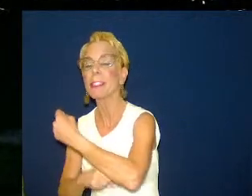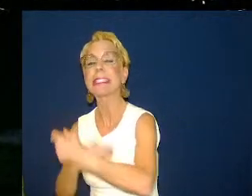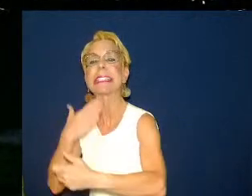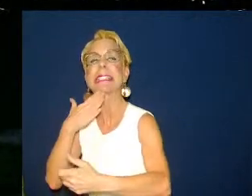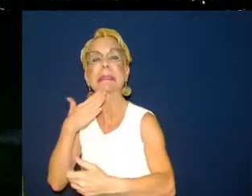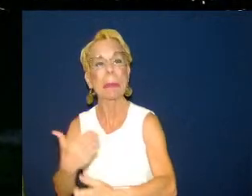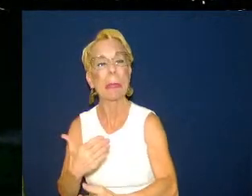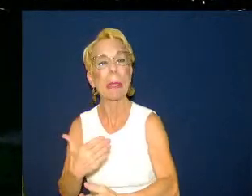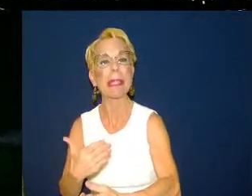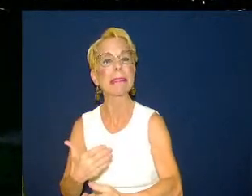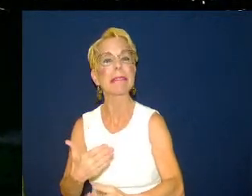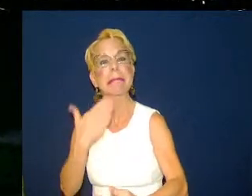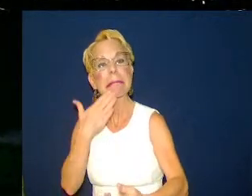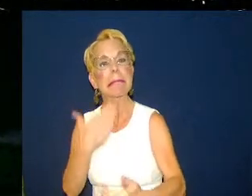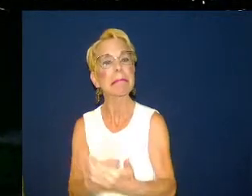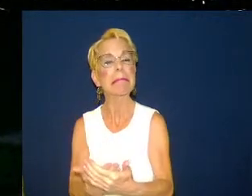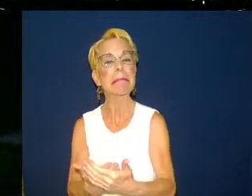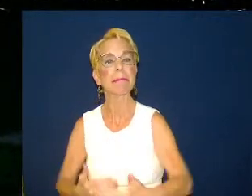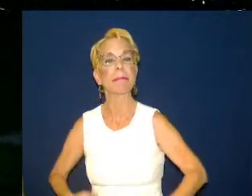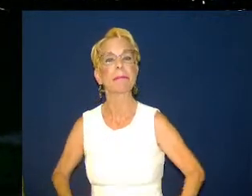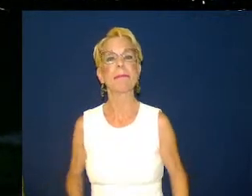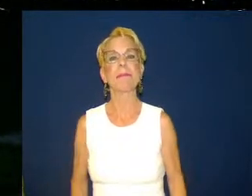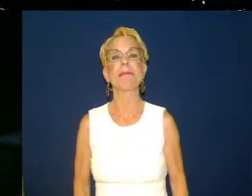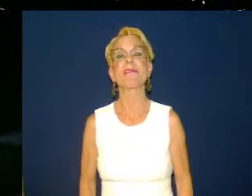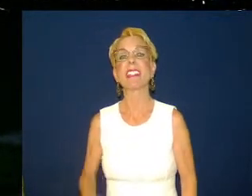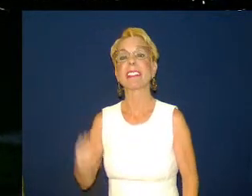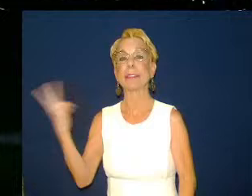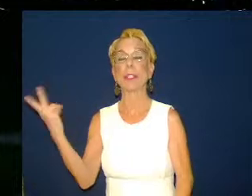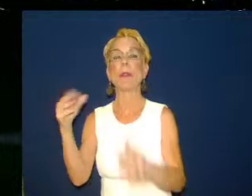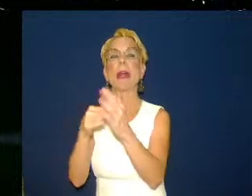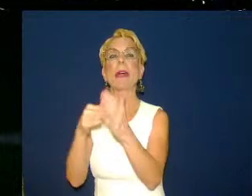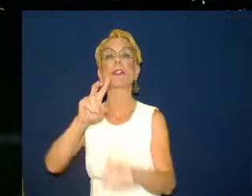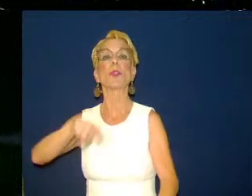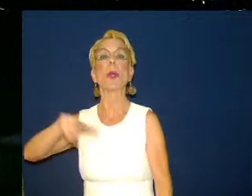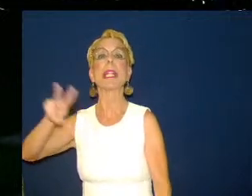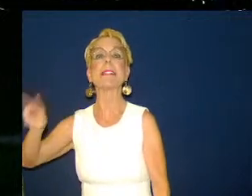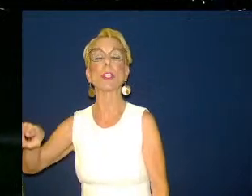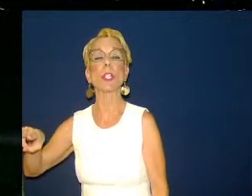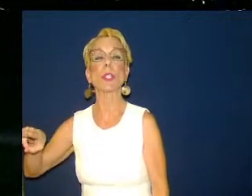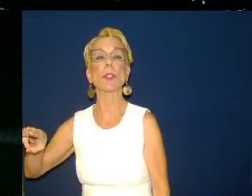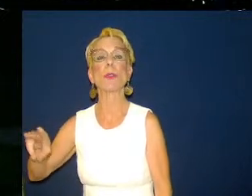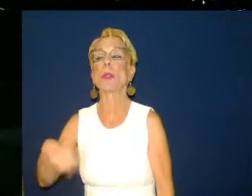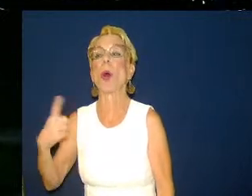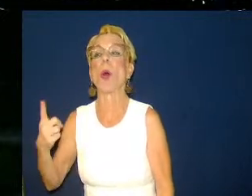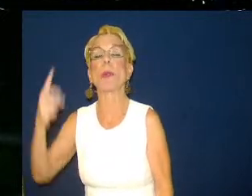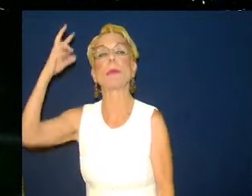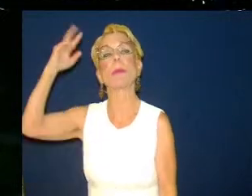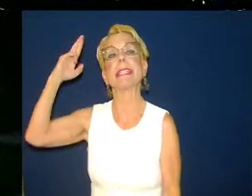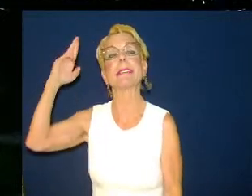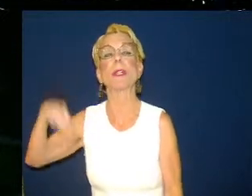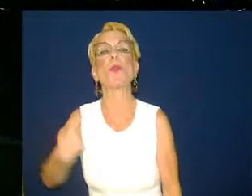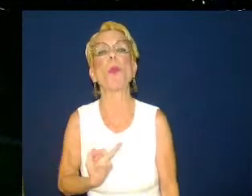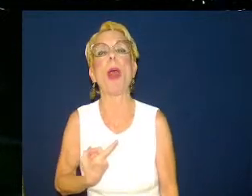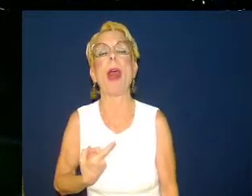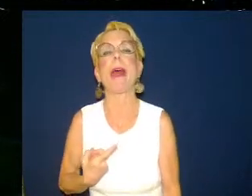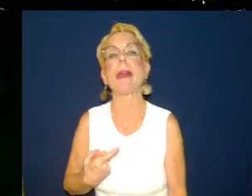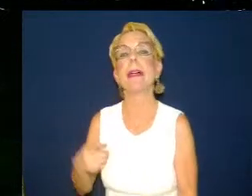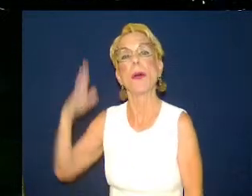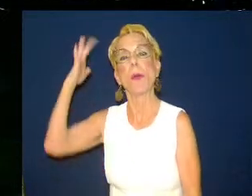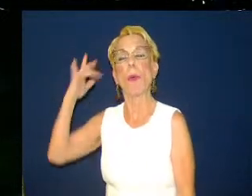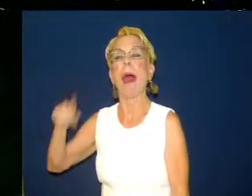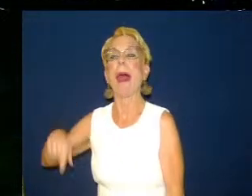2022 Christians everywhere, that's the only reason we are existing today, is because God's Word is holding us